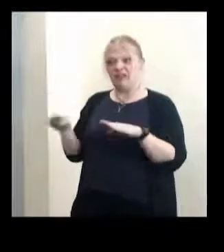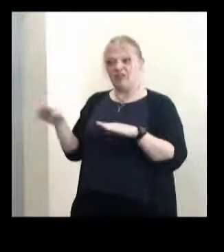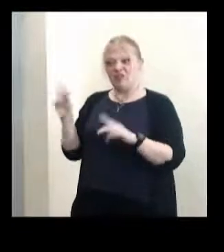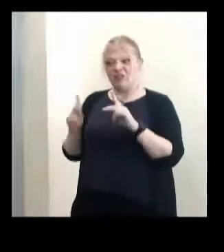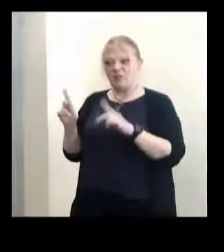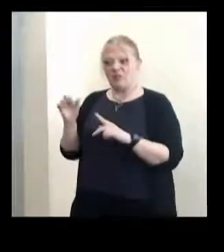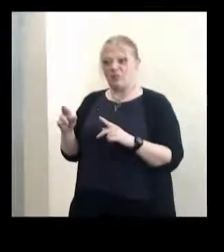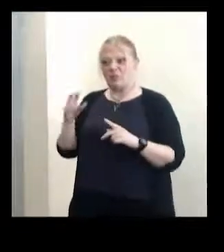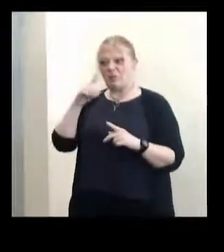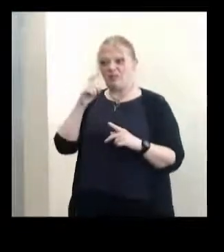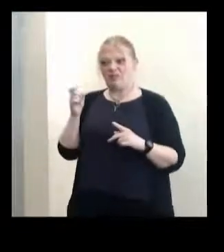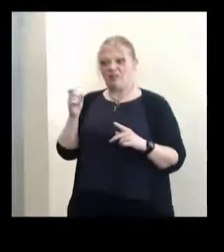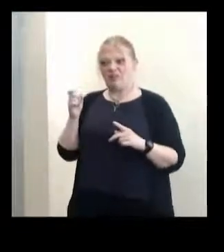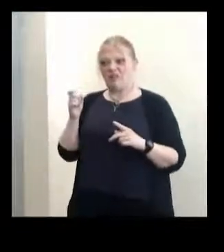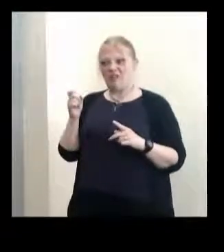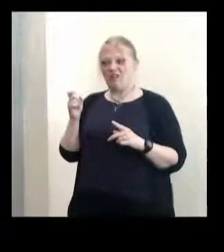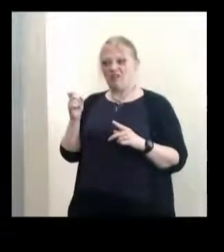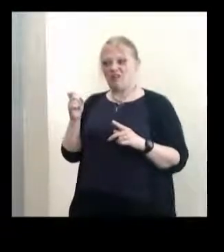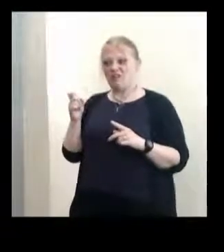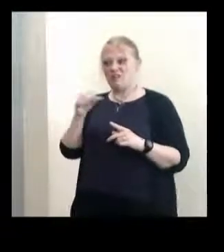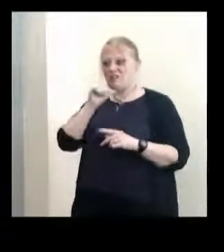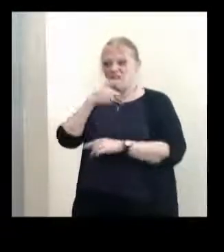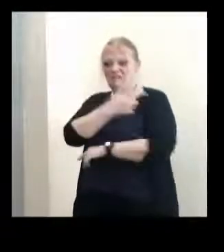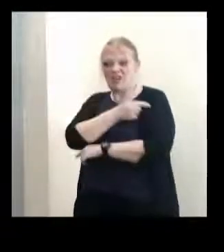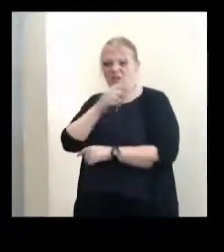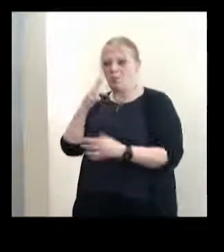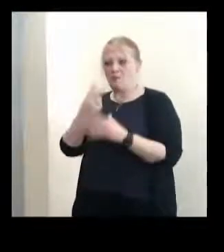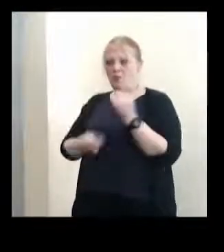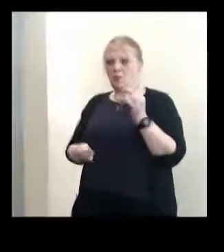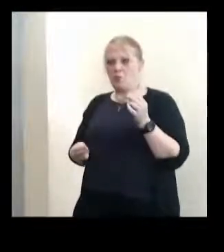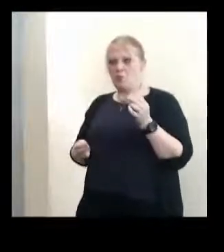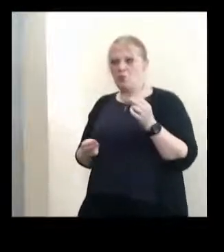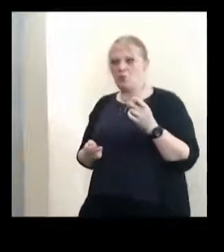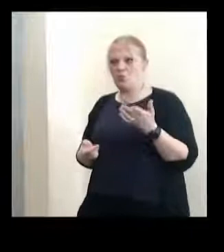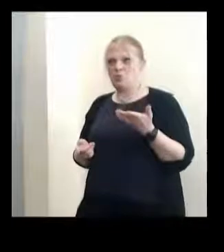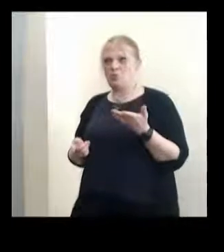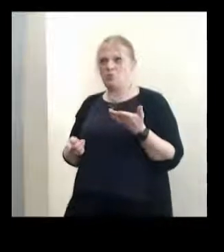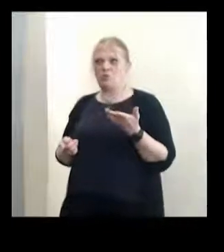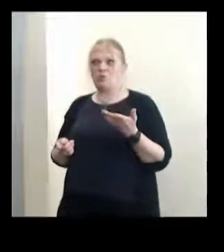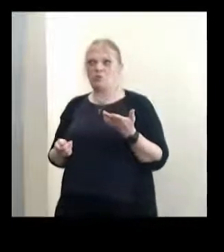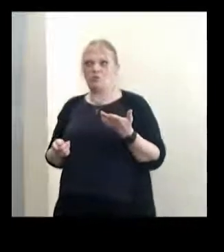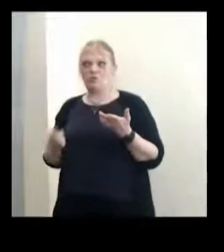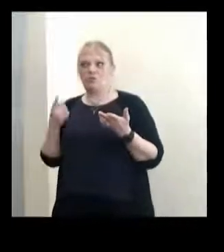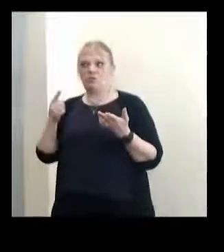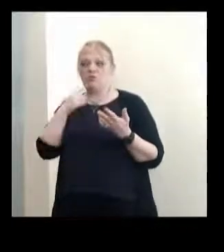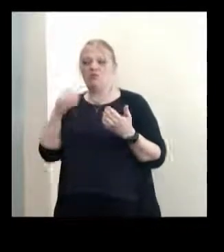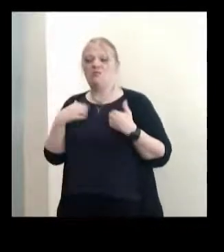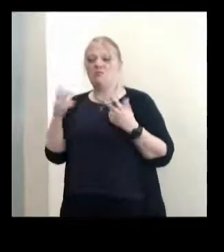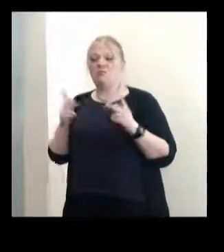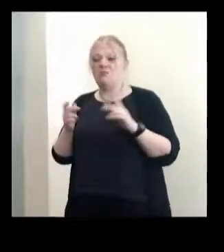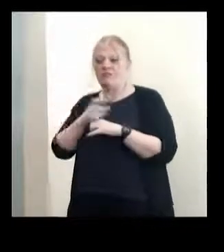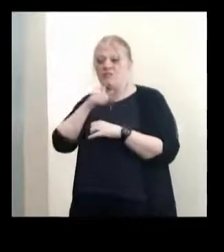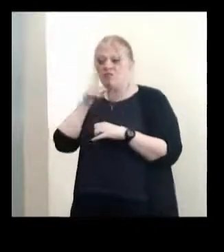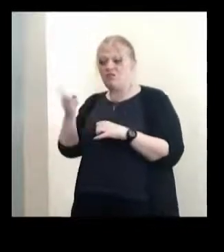that because they aren't vaccinated yet, or a combo of both? And what do you have to say to younger people to make sure they're staying